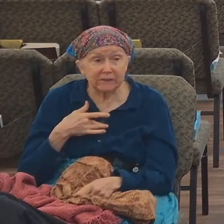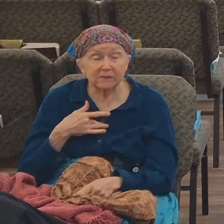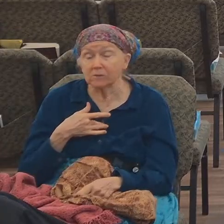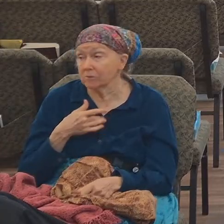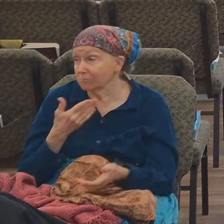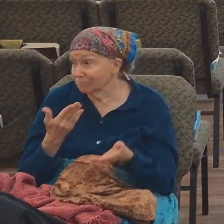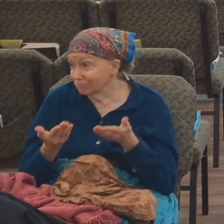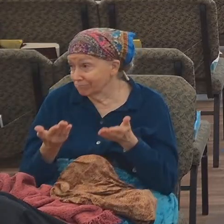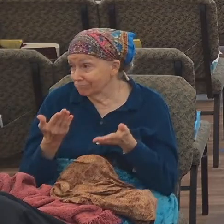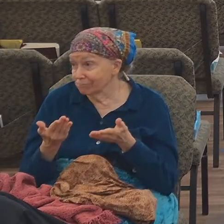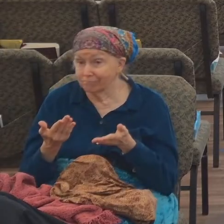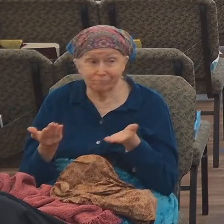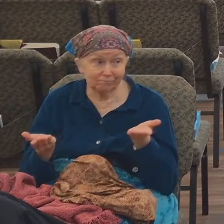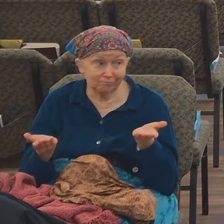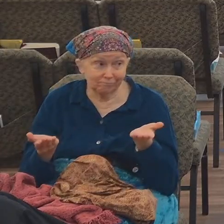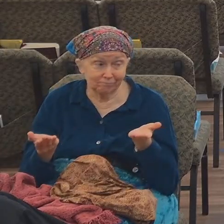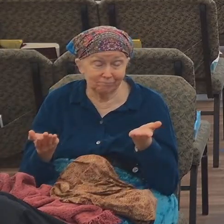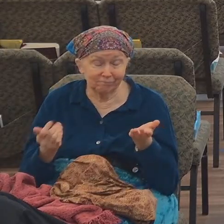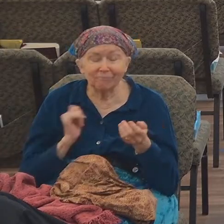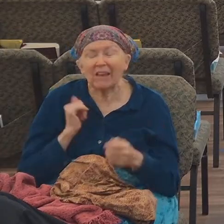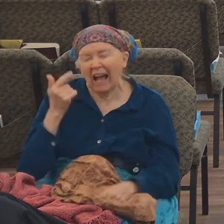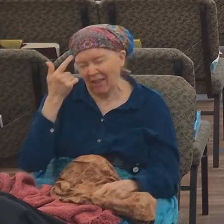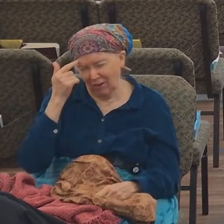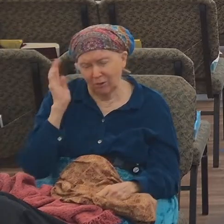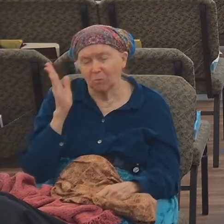Maybe? I think so.